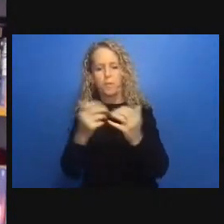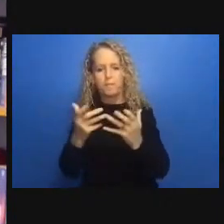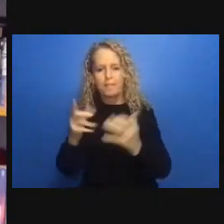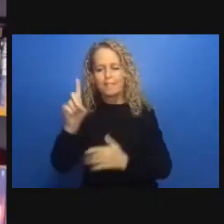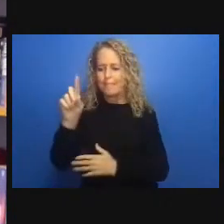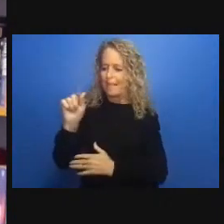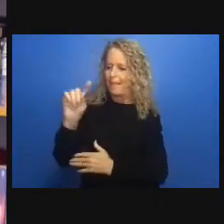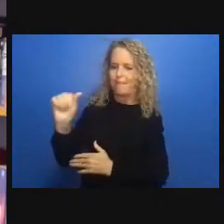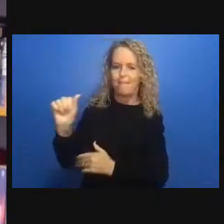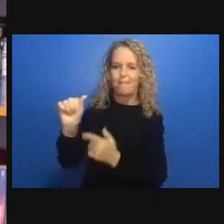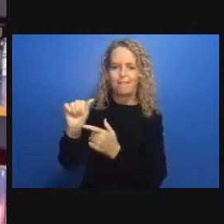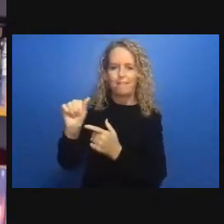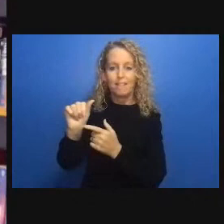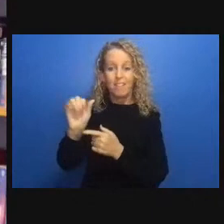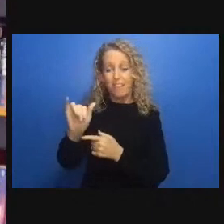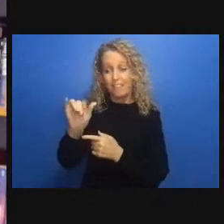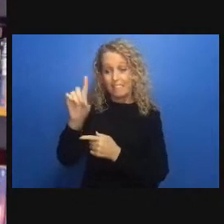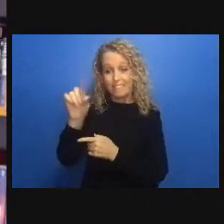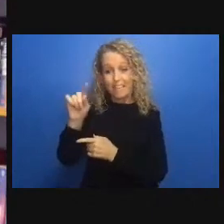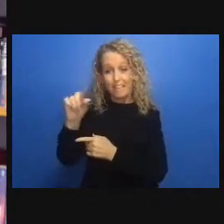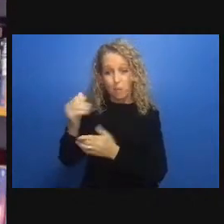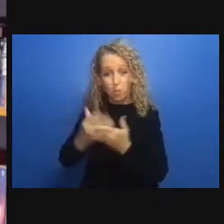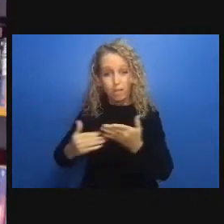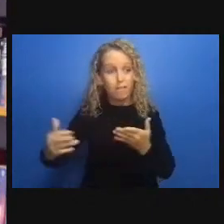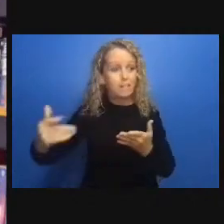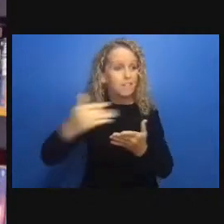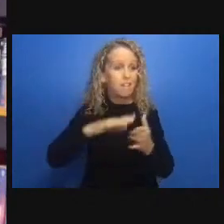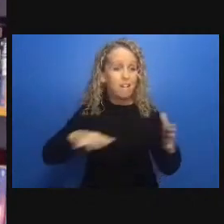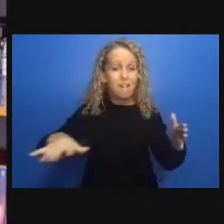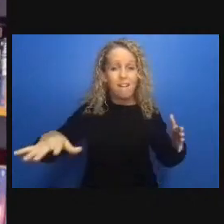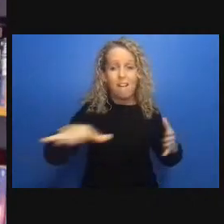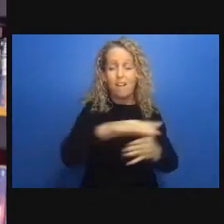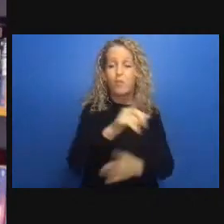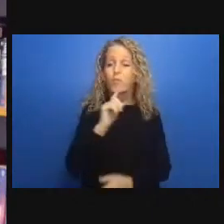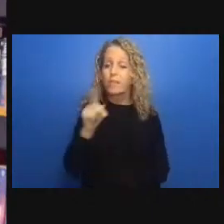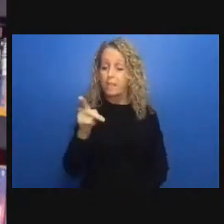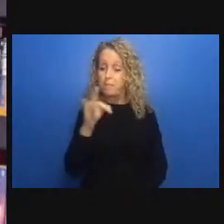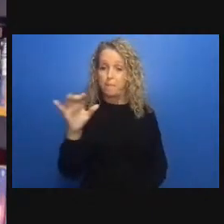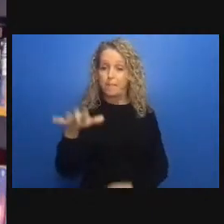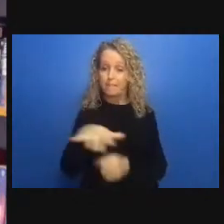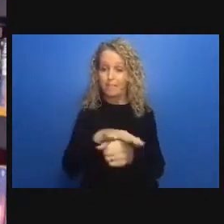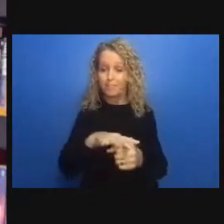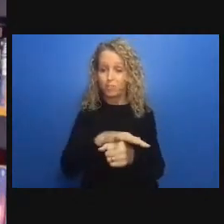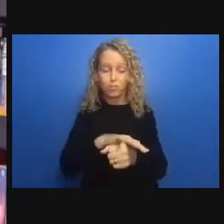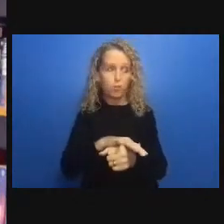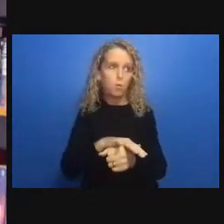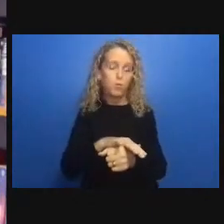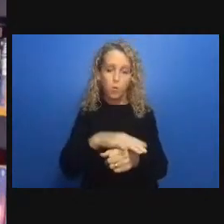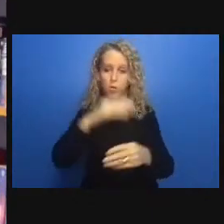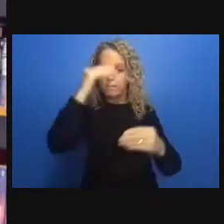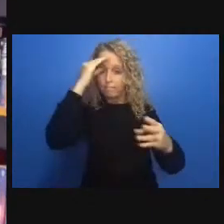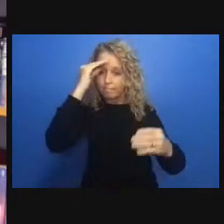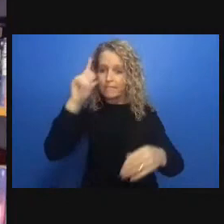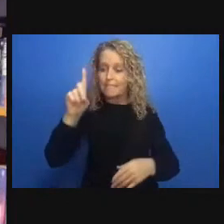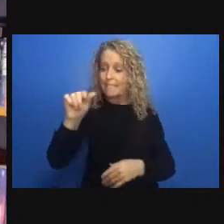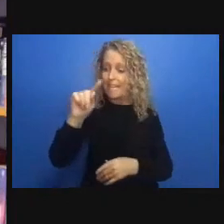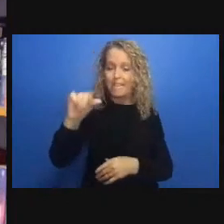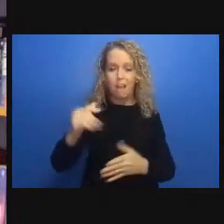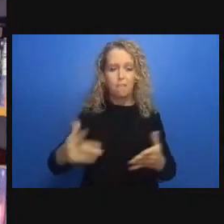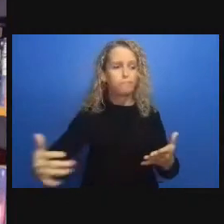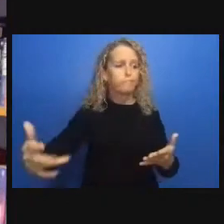place, and our public sector collects an enormous amount of it. It's an incredible